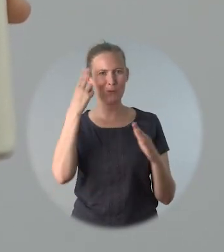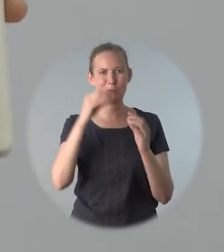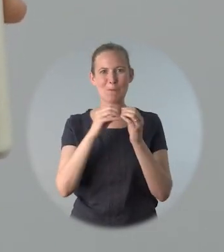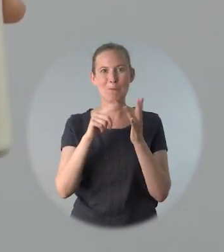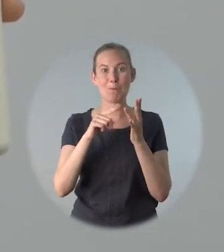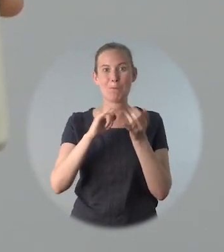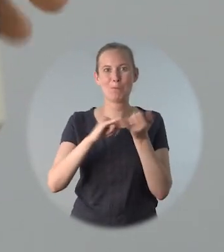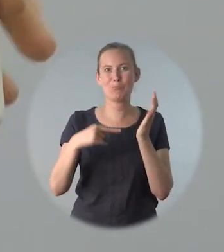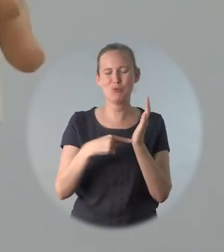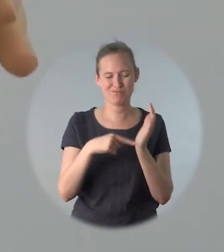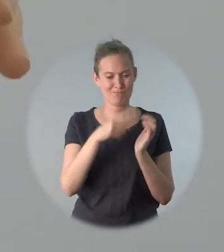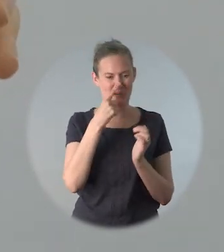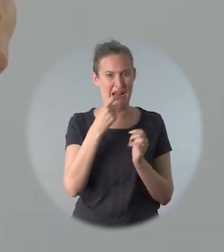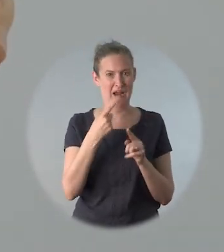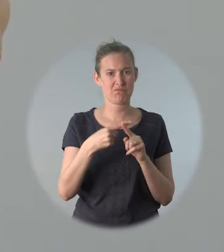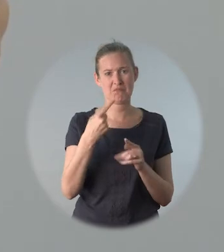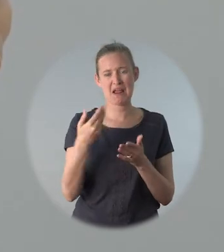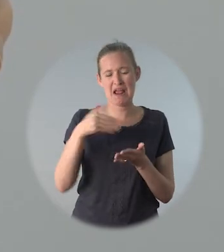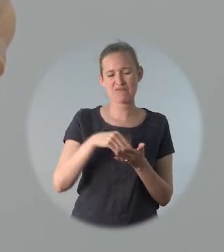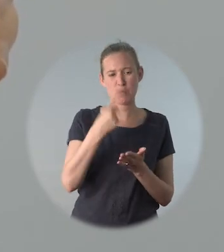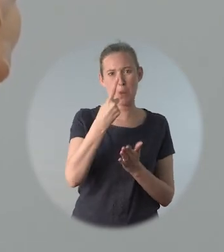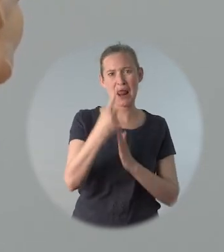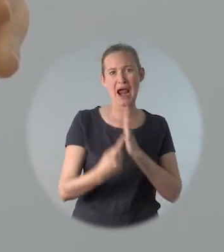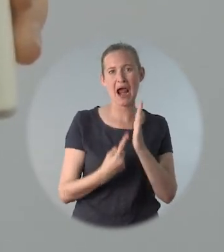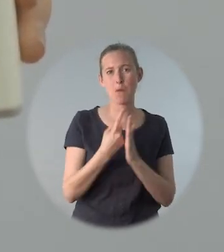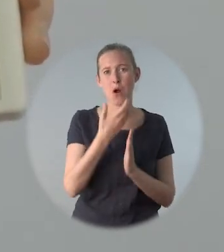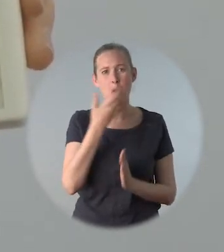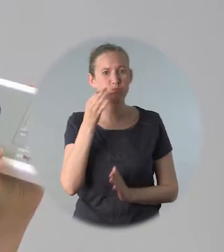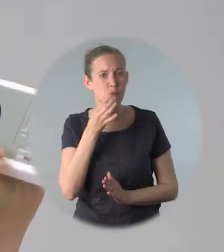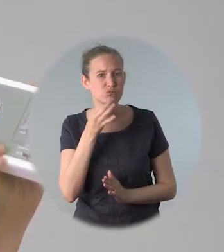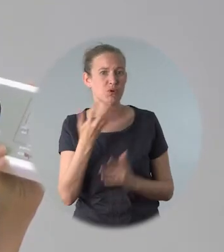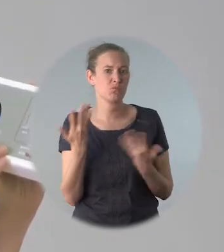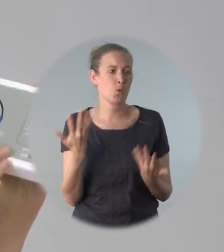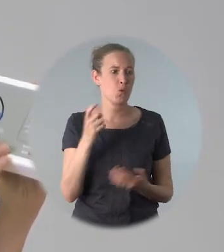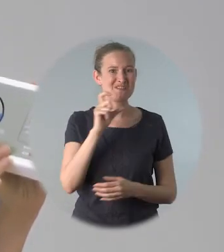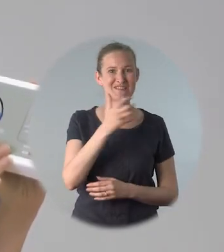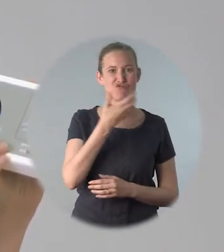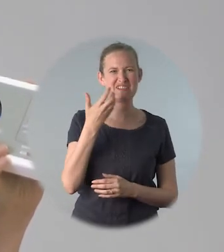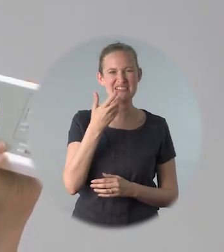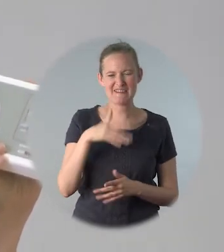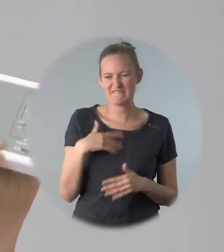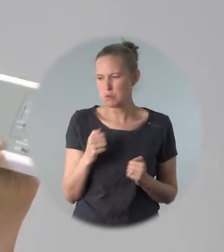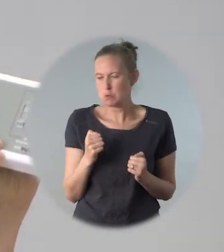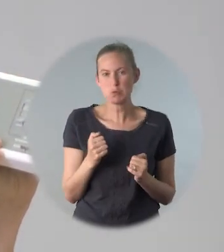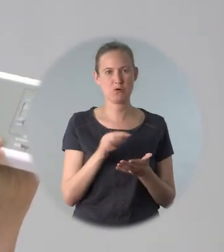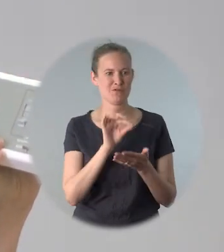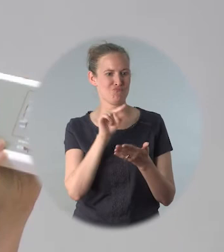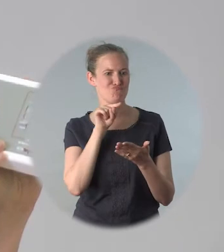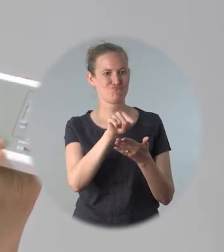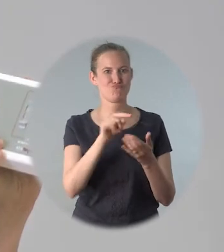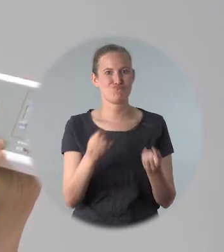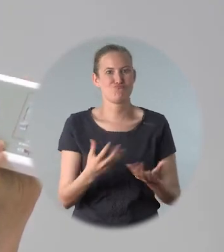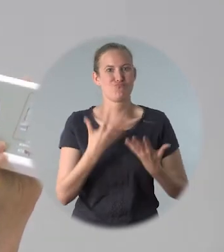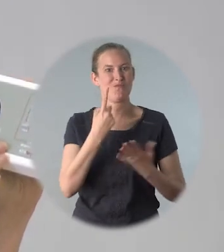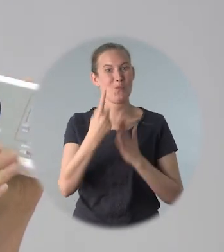marked boost, and that can be for both the hot water and the central heating. What boost does is normally give you 1 hour's extra